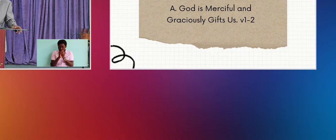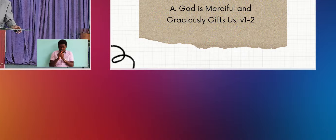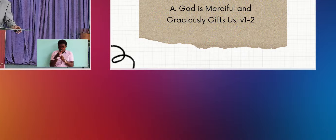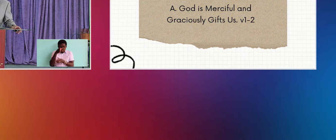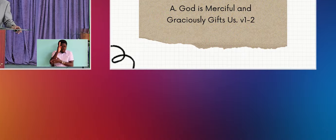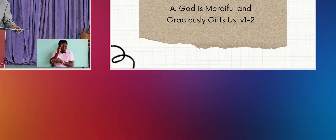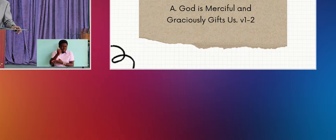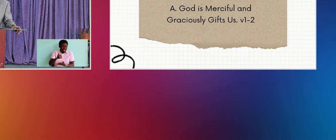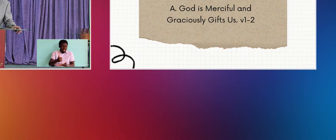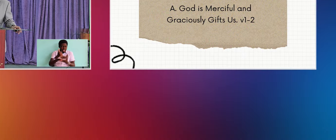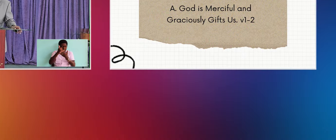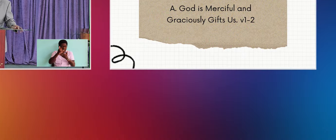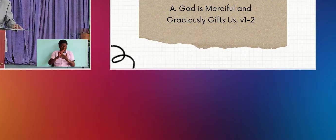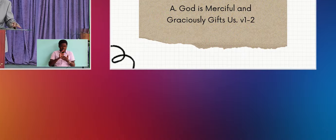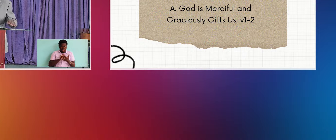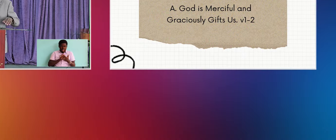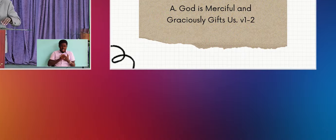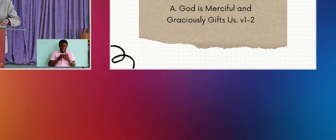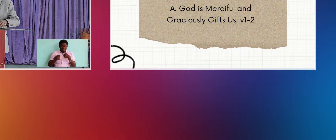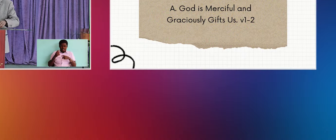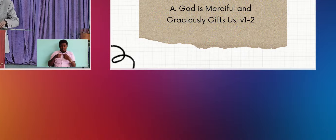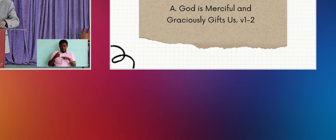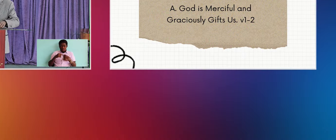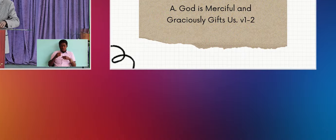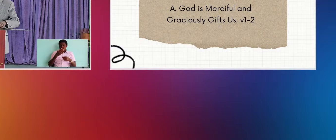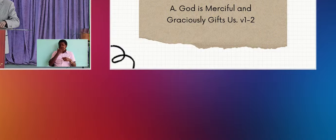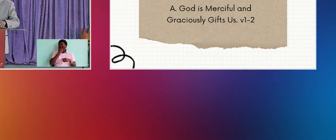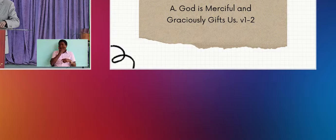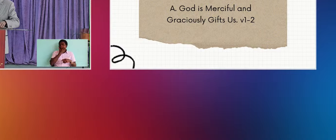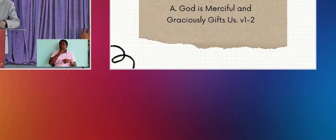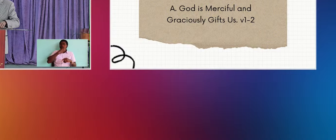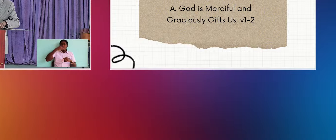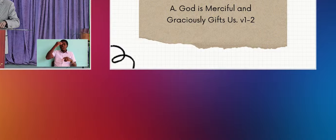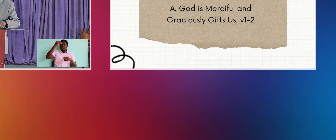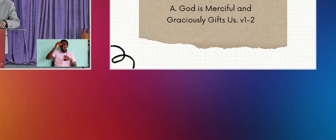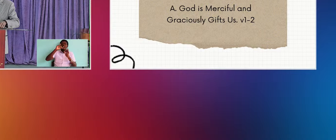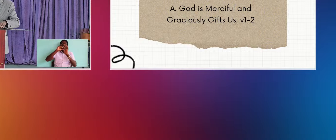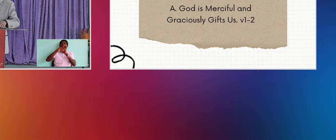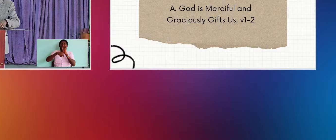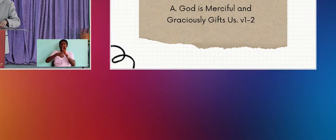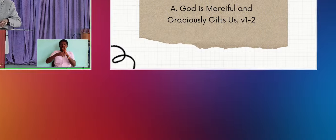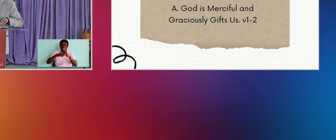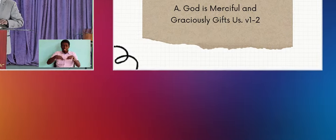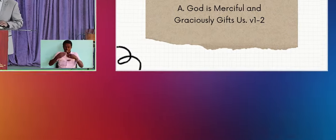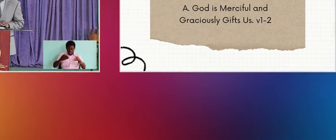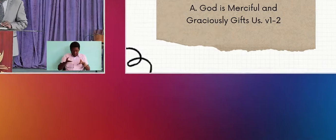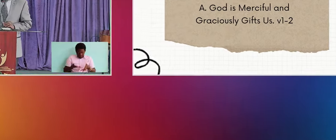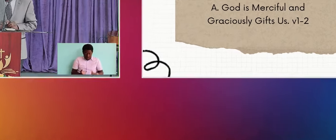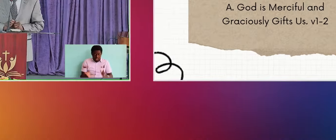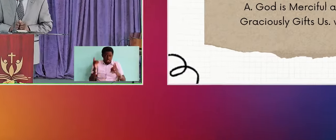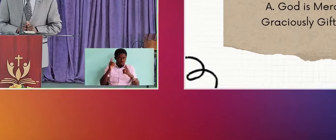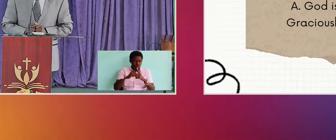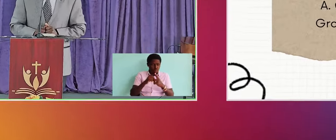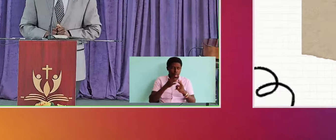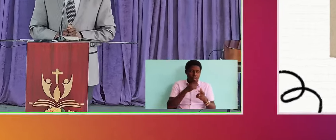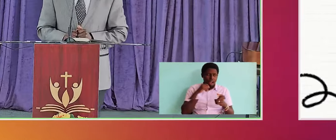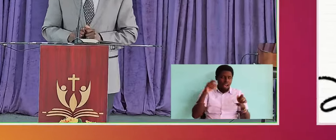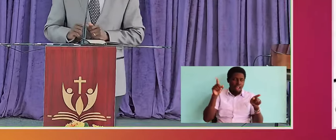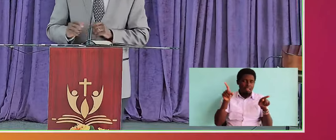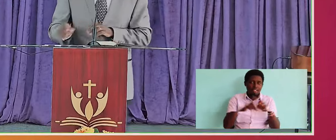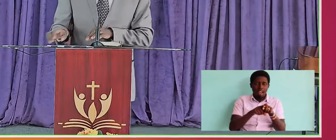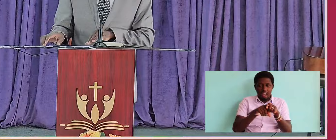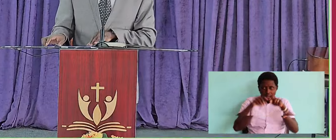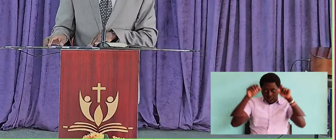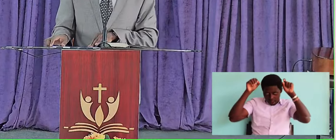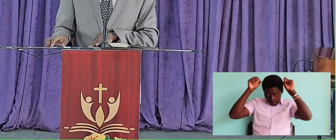I have brought forth a man. Later she gave birth to his brother